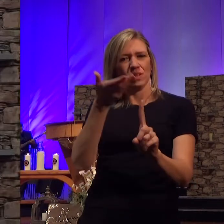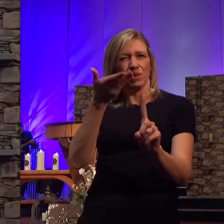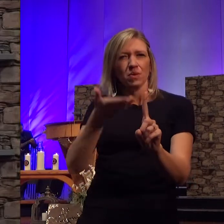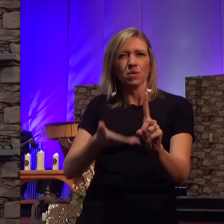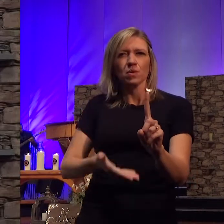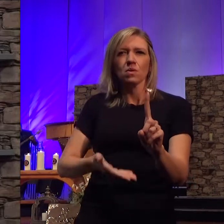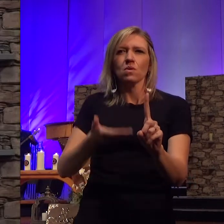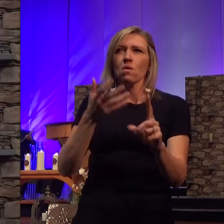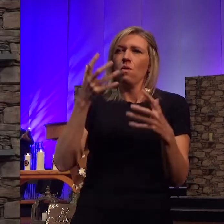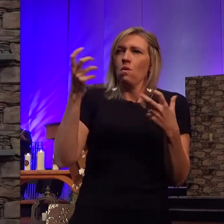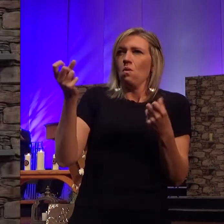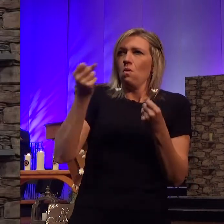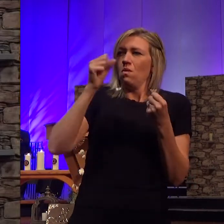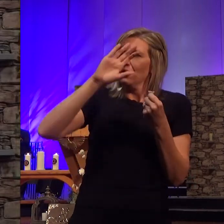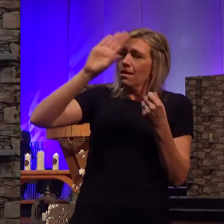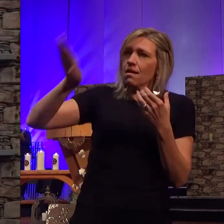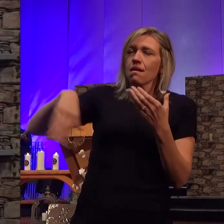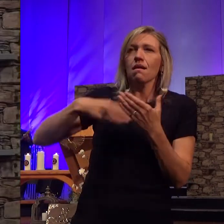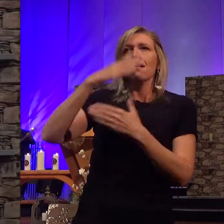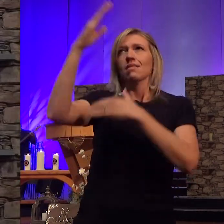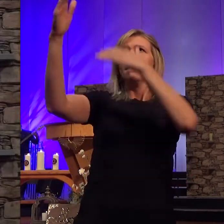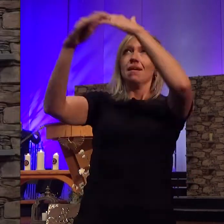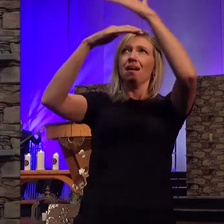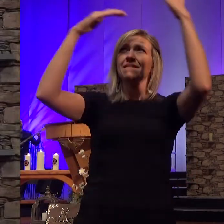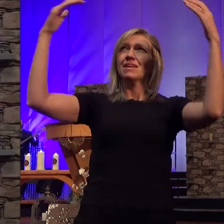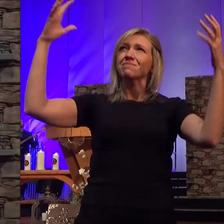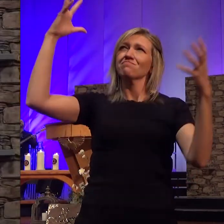You hold all of heaven.